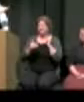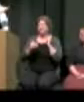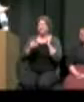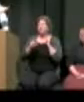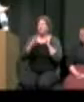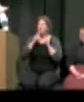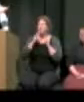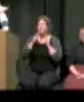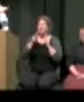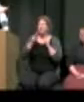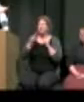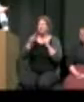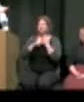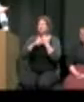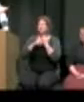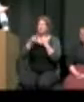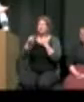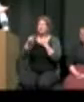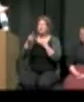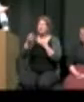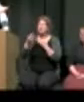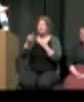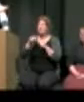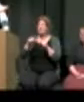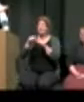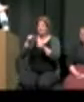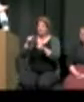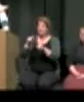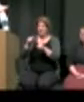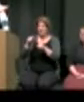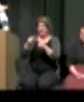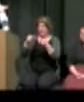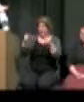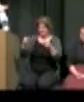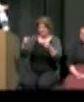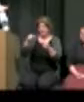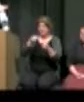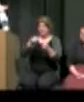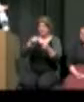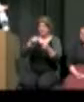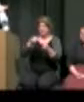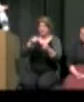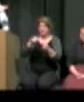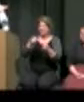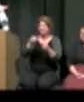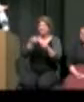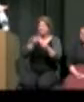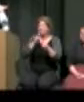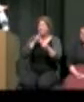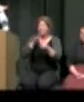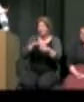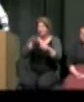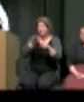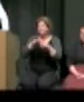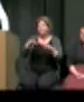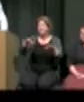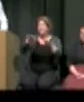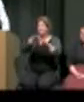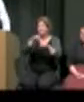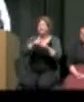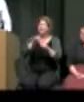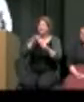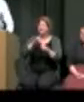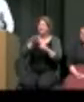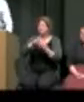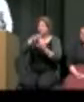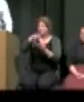the water storage and treatment area. Adjacent to that where there's a little bit more water and a little bigger area is where